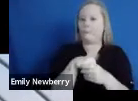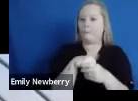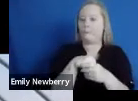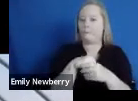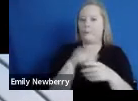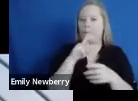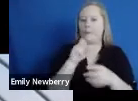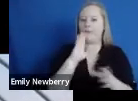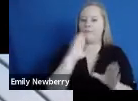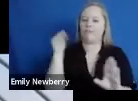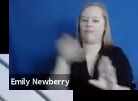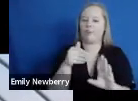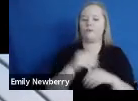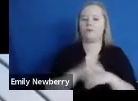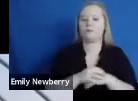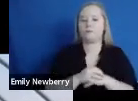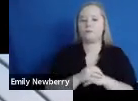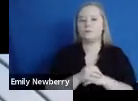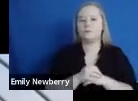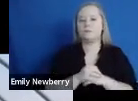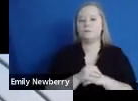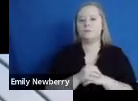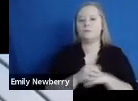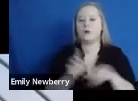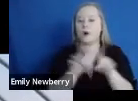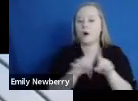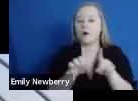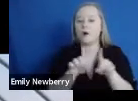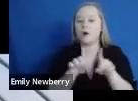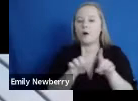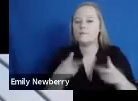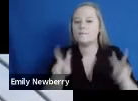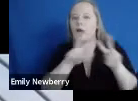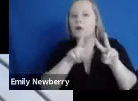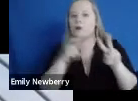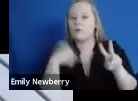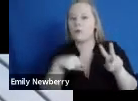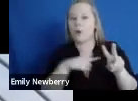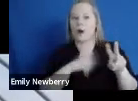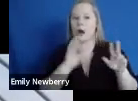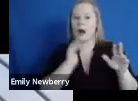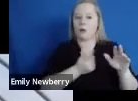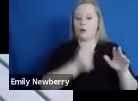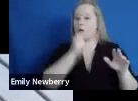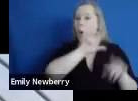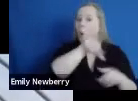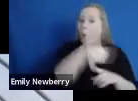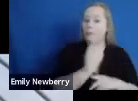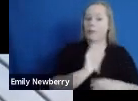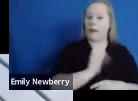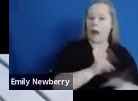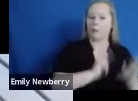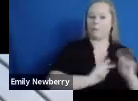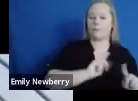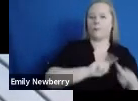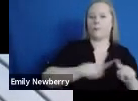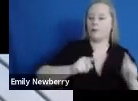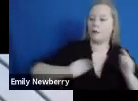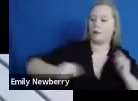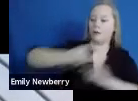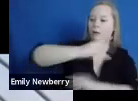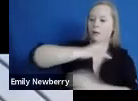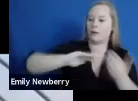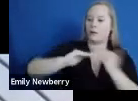that. As well, creating value for our people as well, not just the Navajos. There's also surrounding our community, which